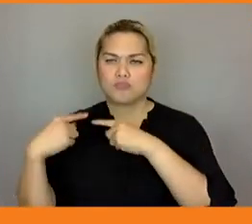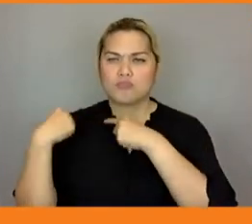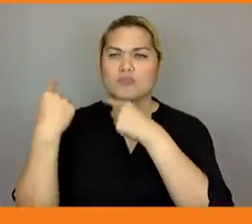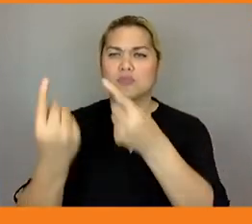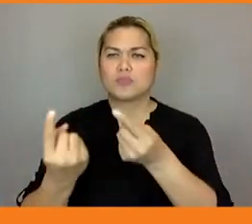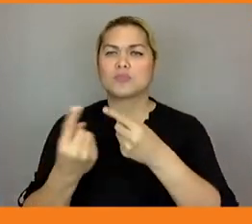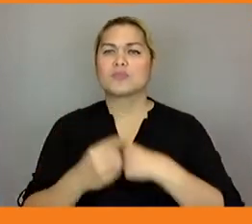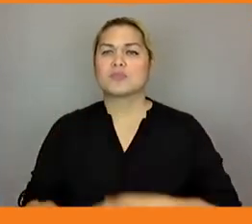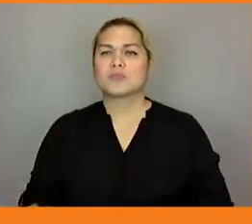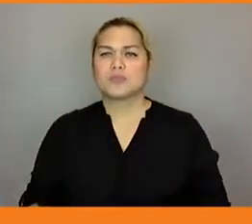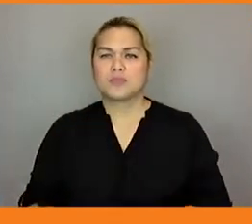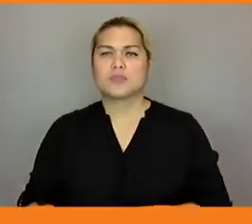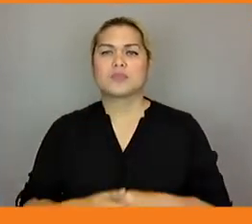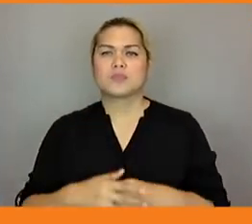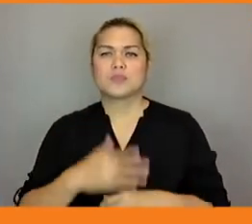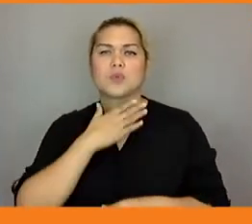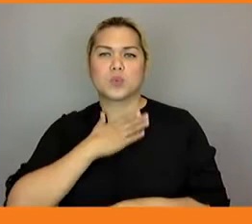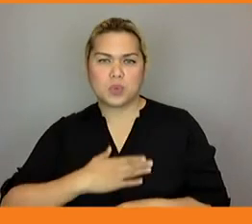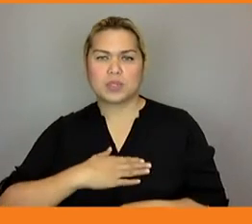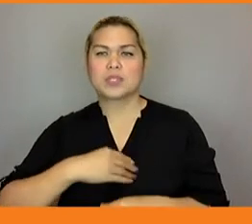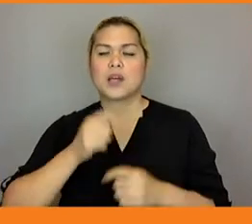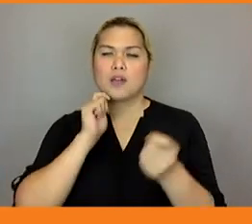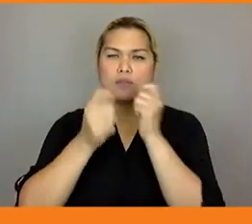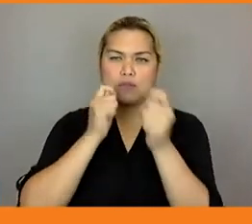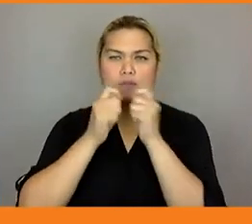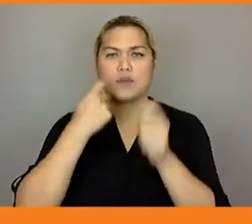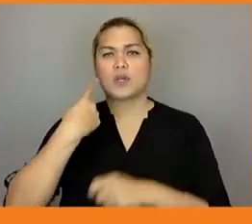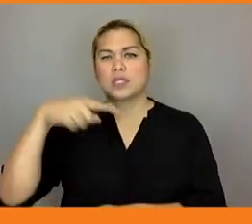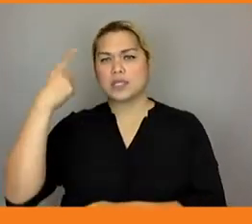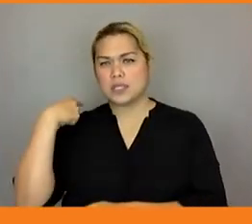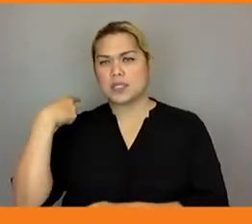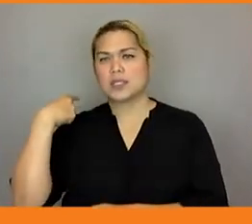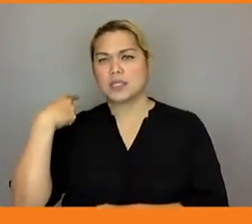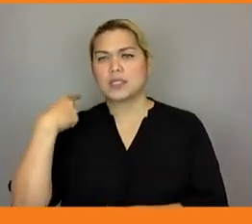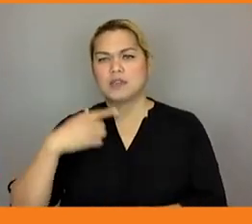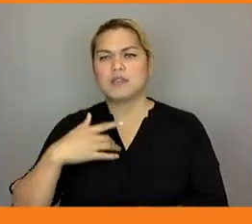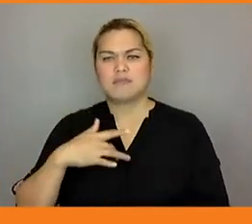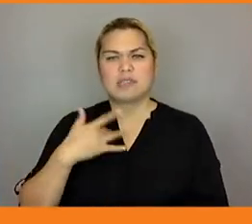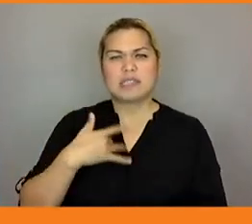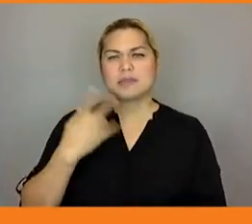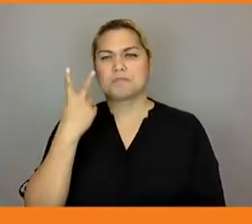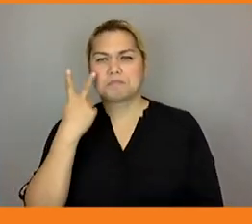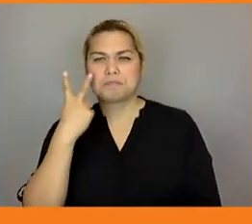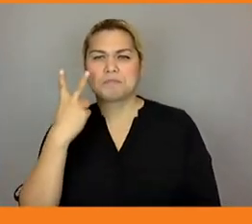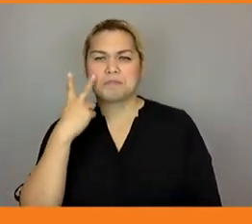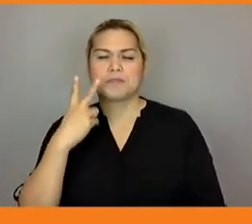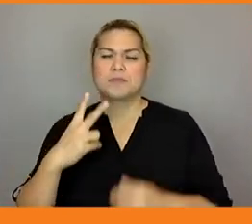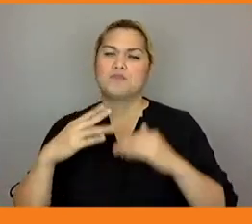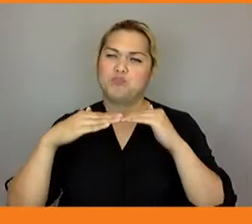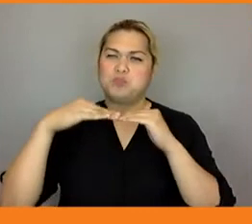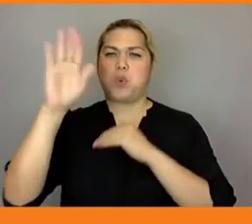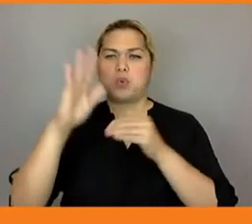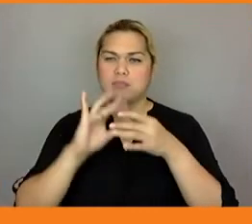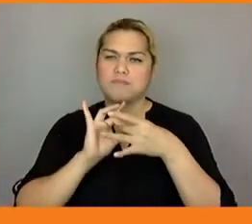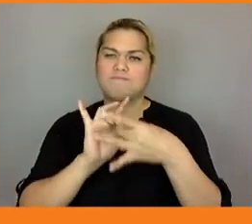yesterday and also today's remark, I can see the needs of our stronger cooperation to ensure sustainable, inclusive, and